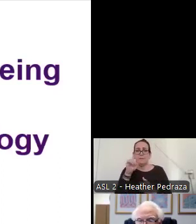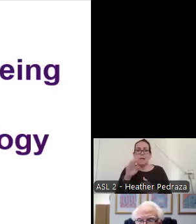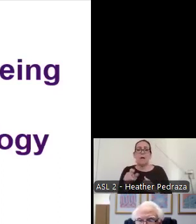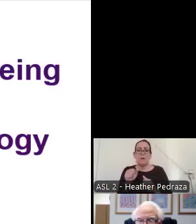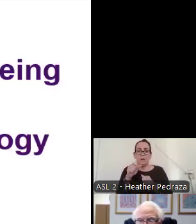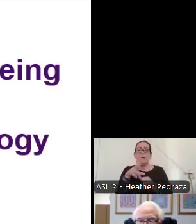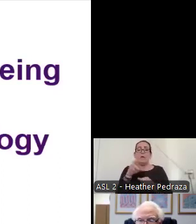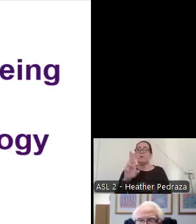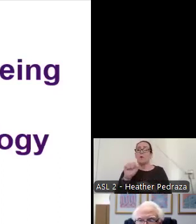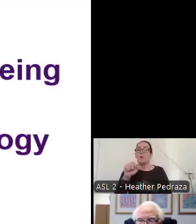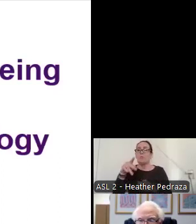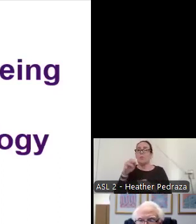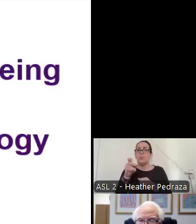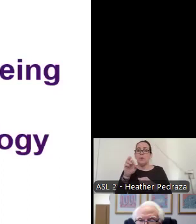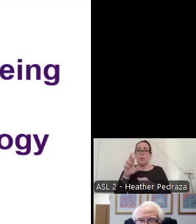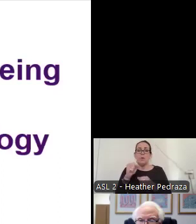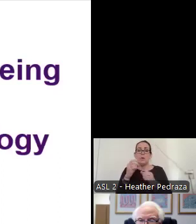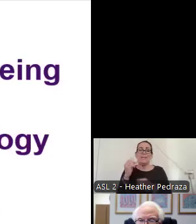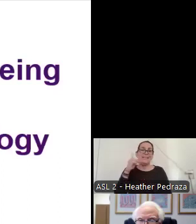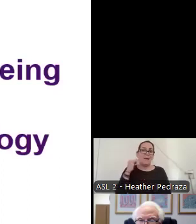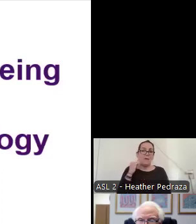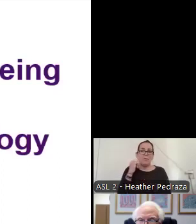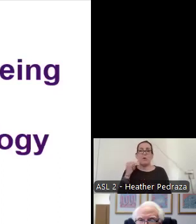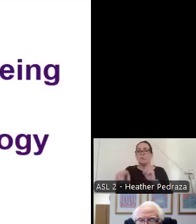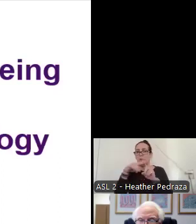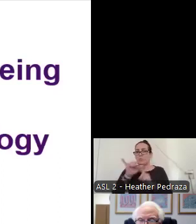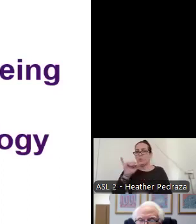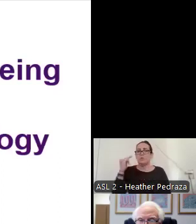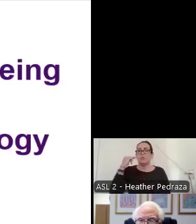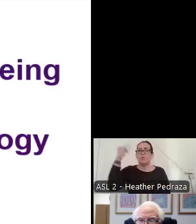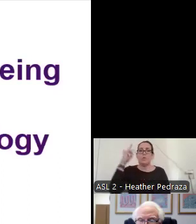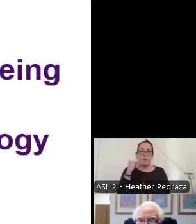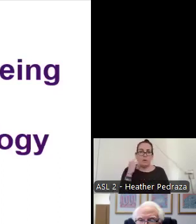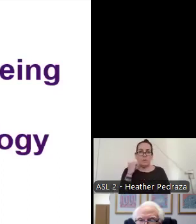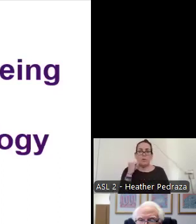California, in Northern California. So just wanted to bring that in there as well.